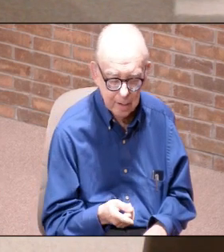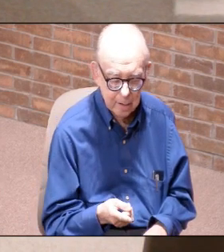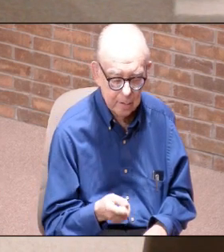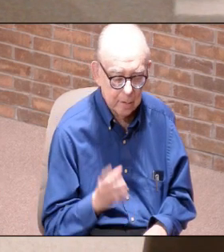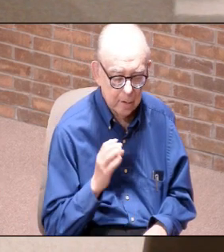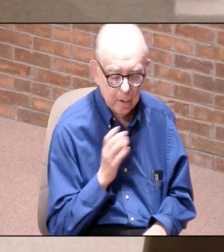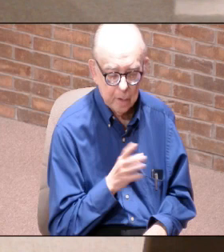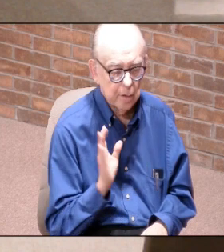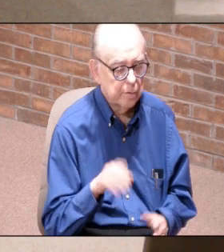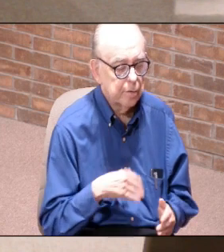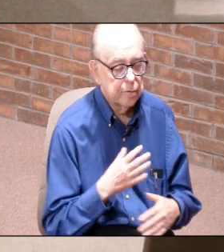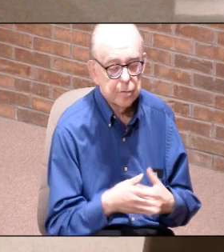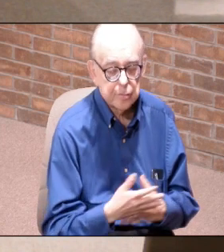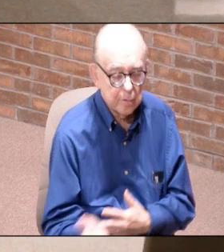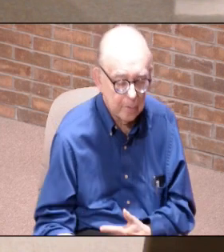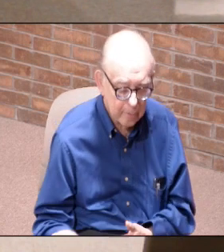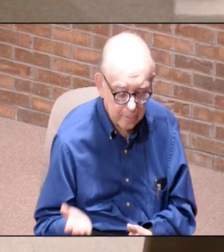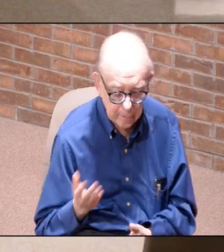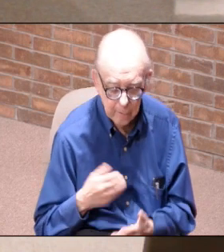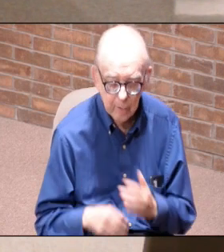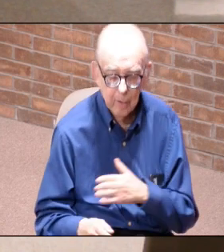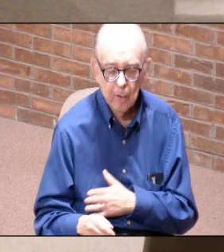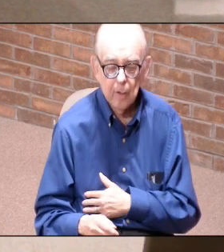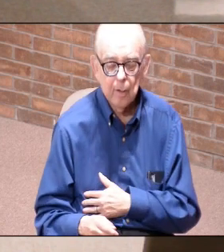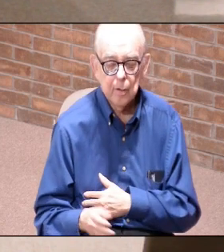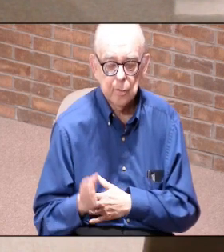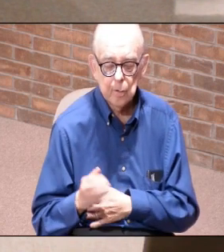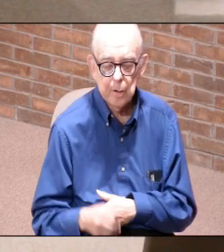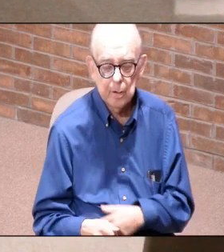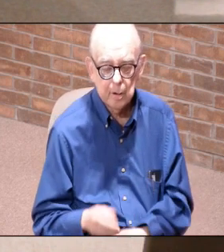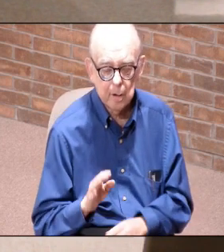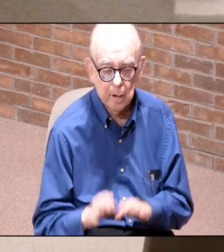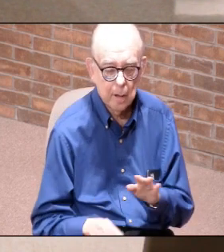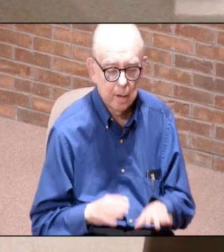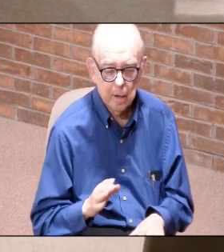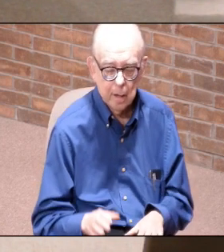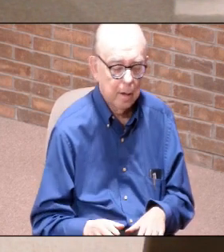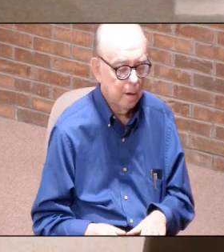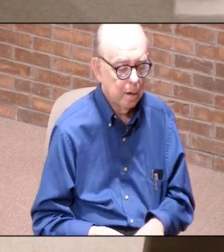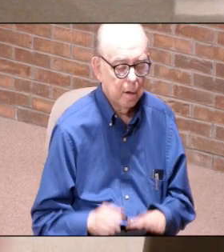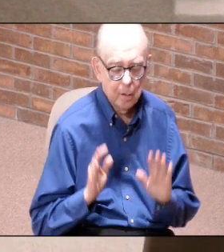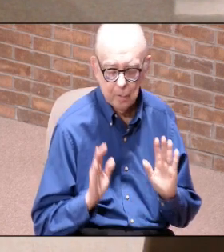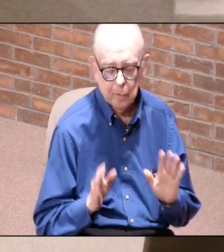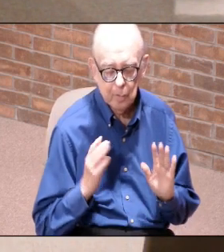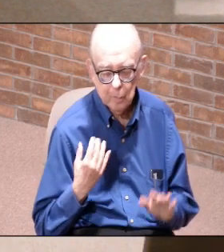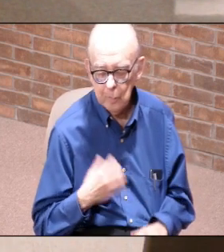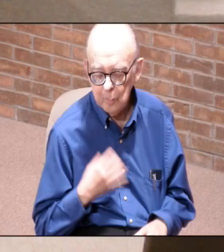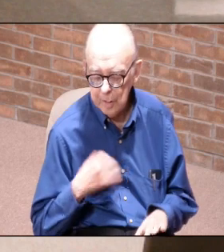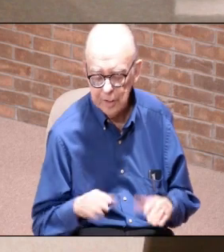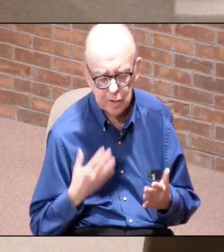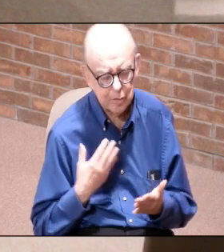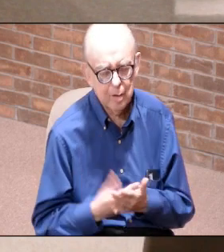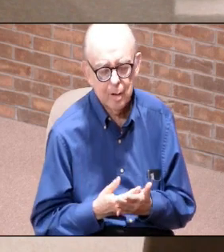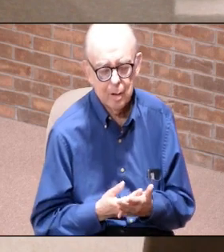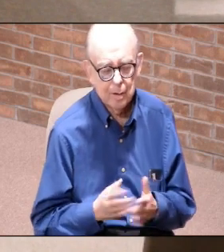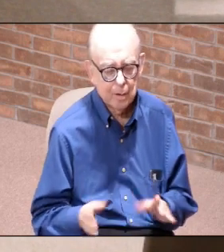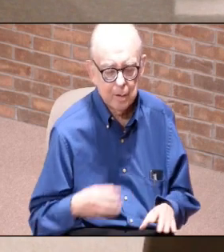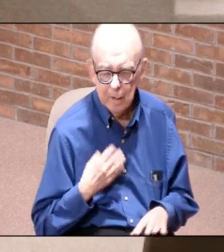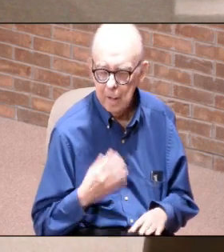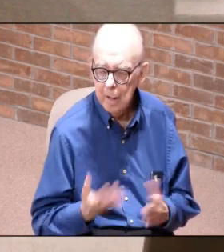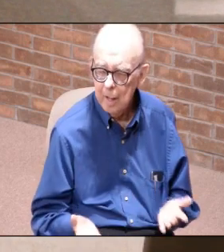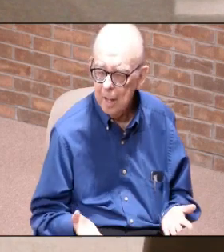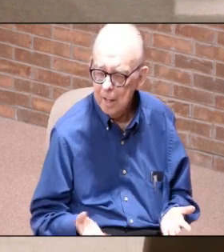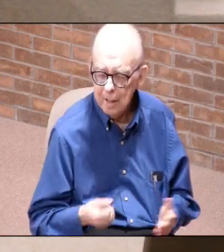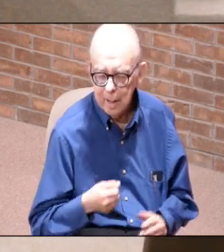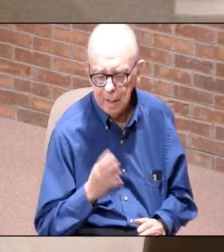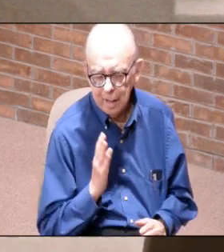Chuck Cotton, your turn, and I'm going to come in here walking like a great, oh man, I did really well. This is awesome. I get